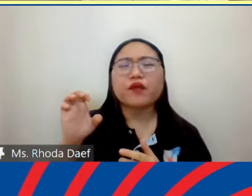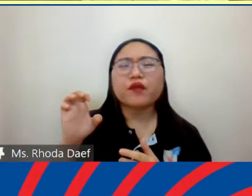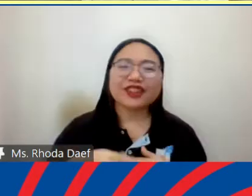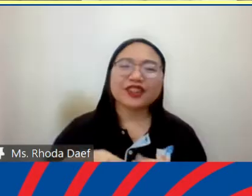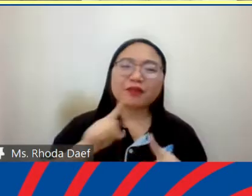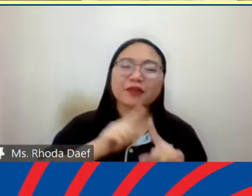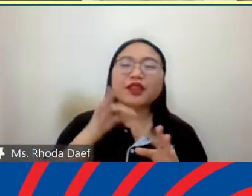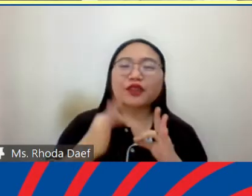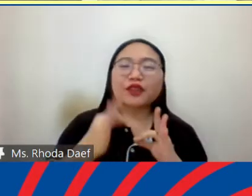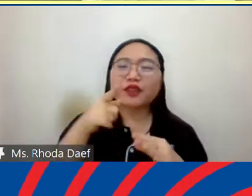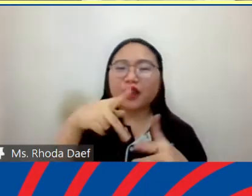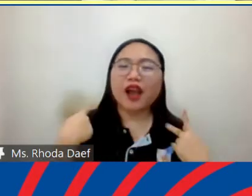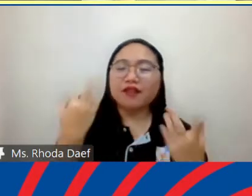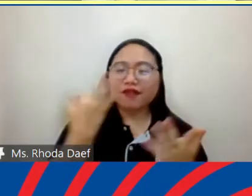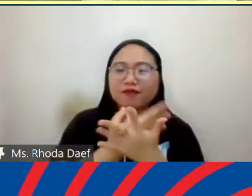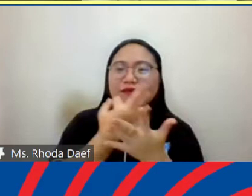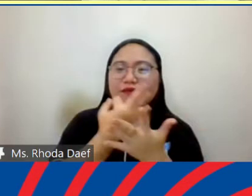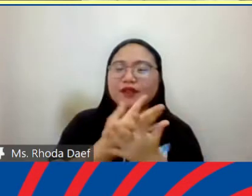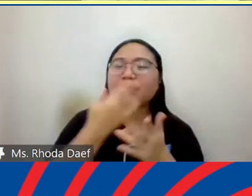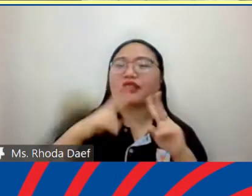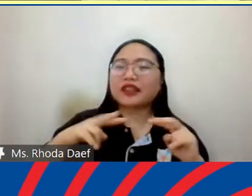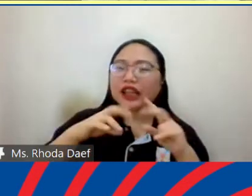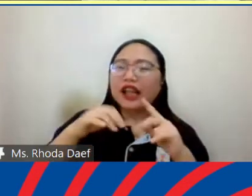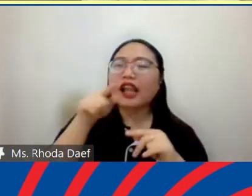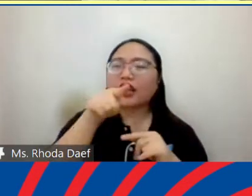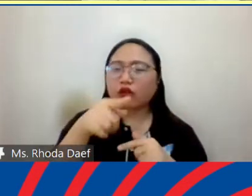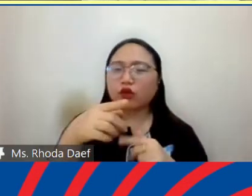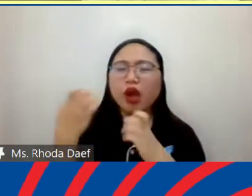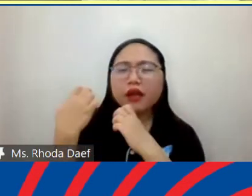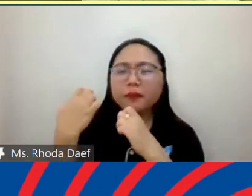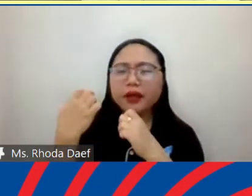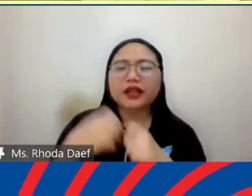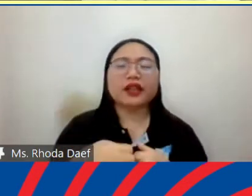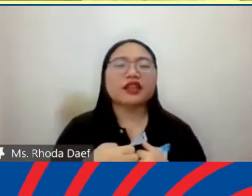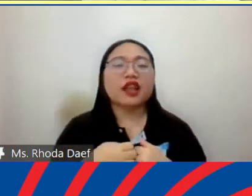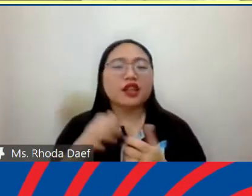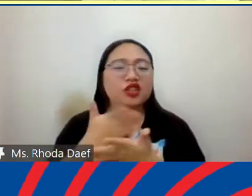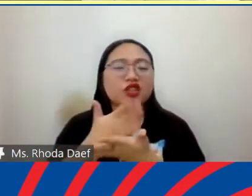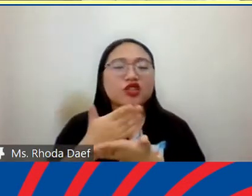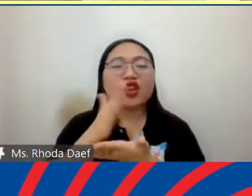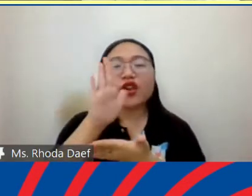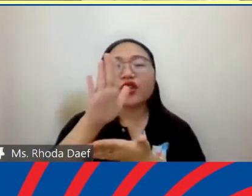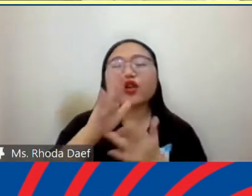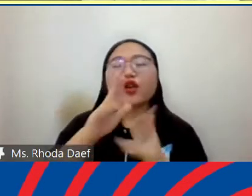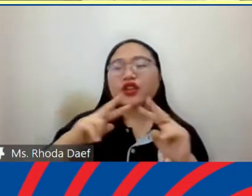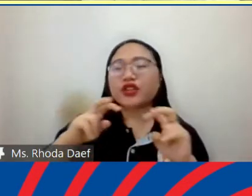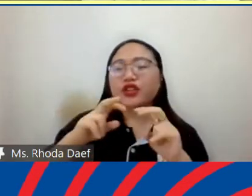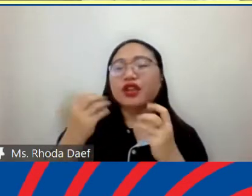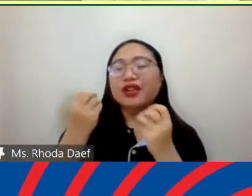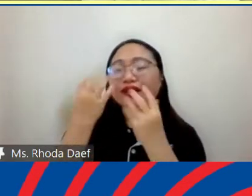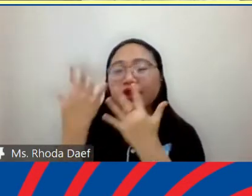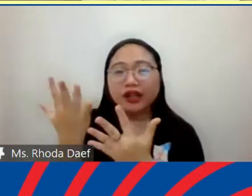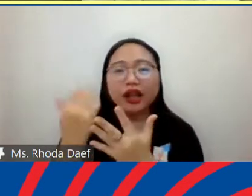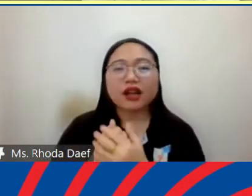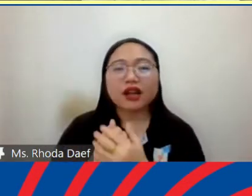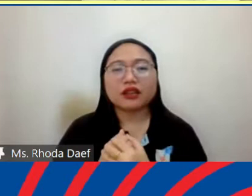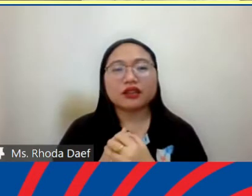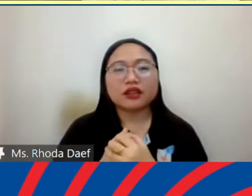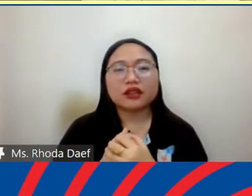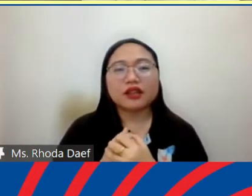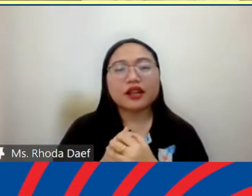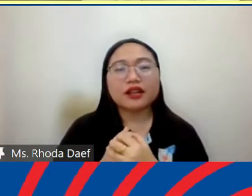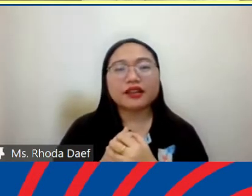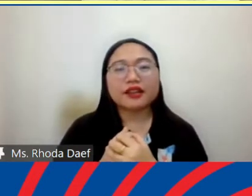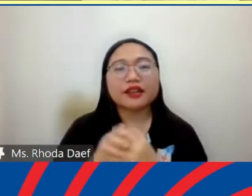no, and you're expected to share your research data, then there